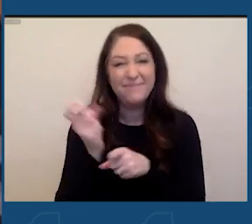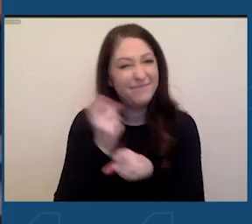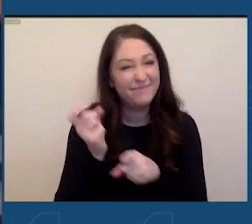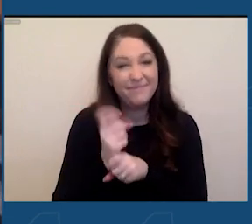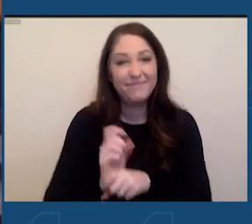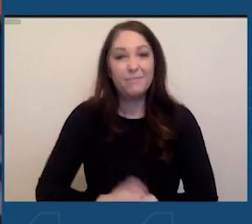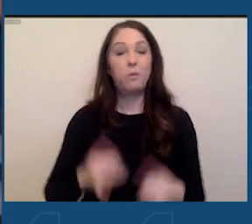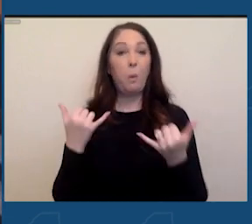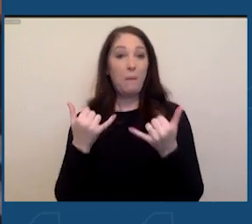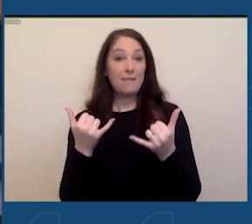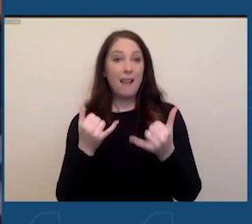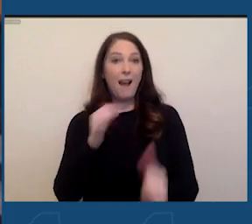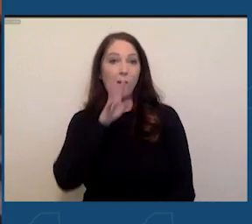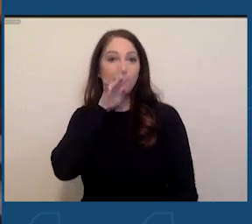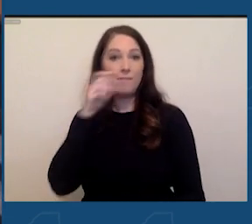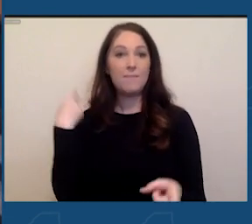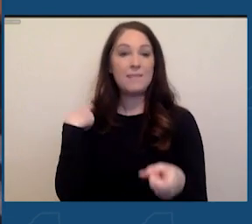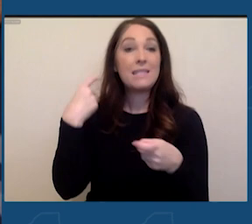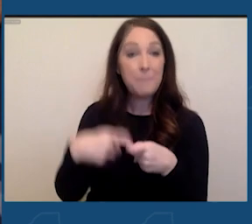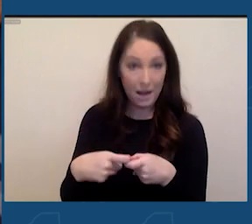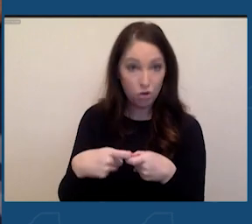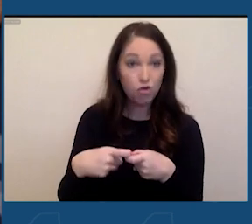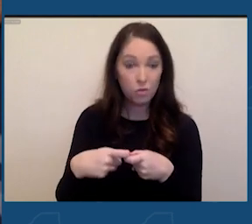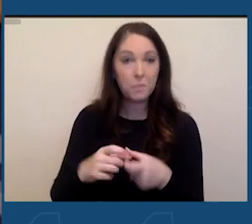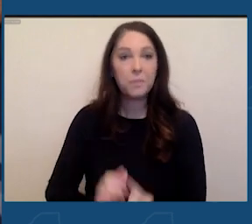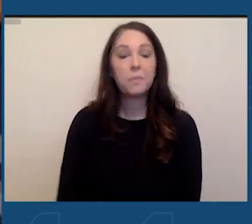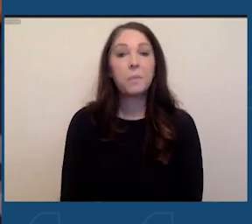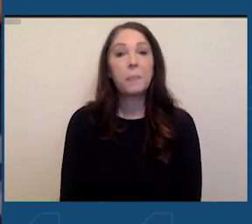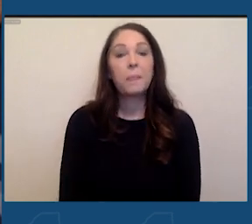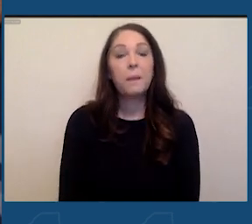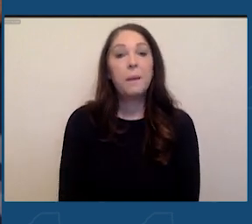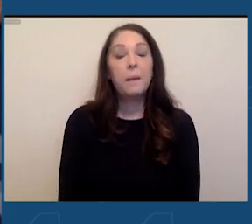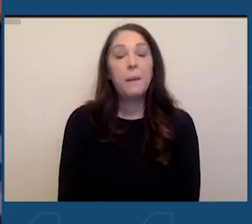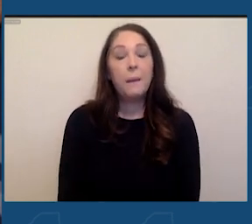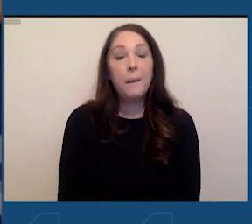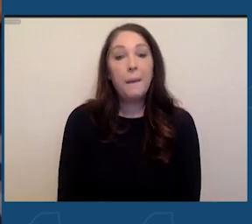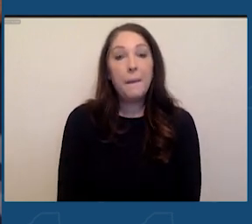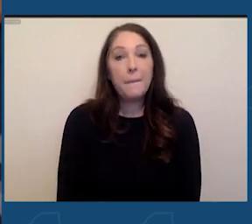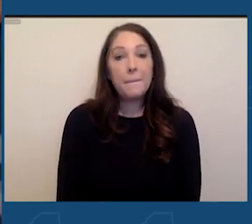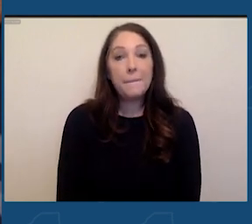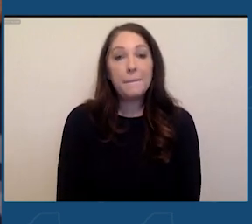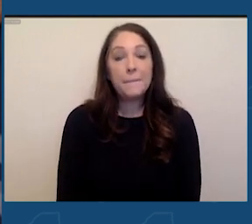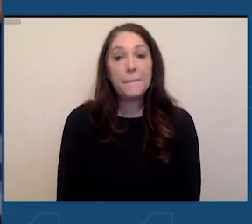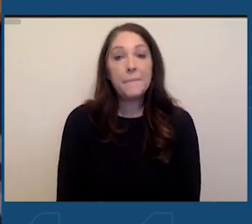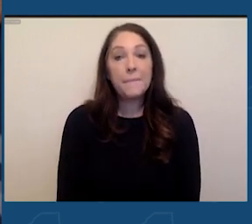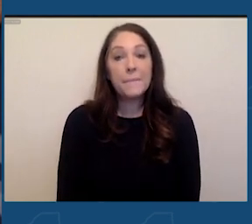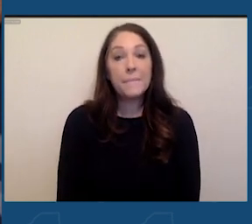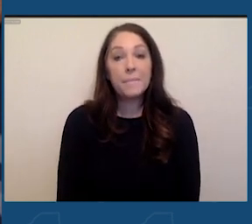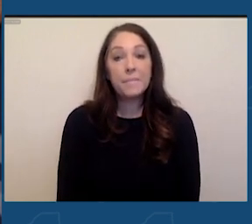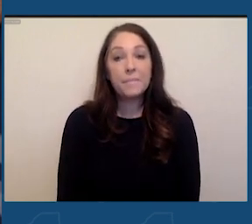hoy, ayer los Tigres de Licey se llevaron el campeonato dominicano